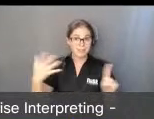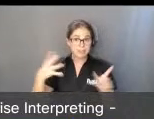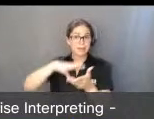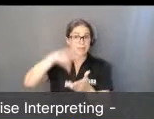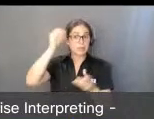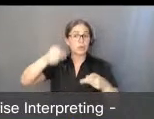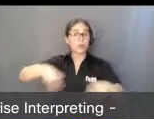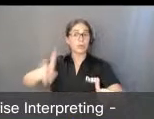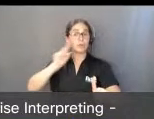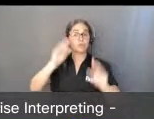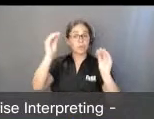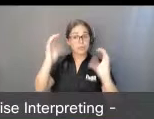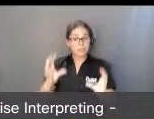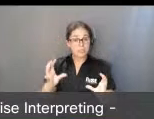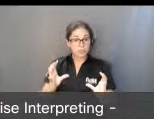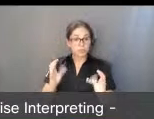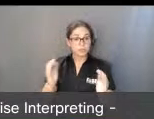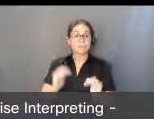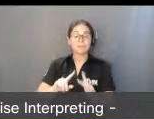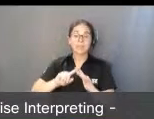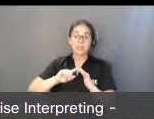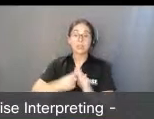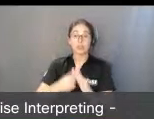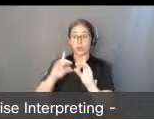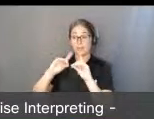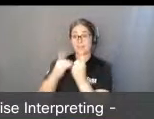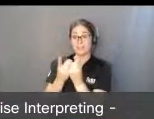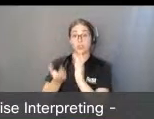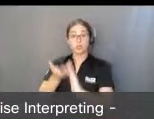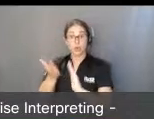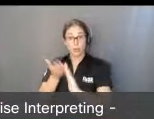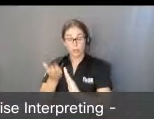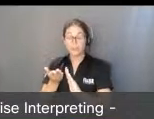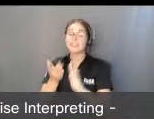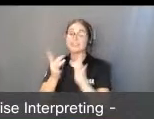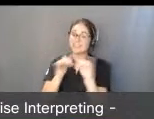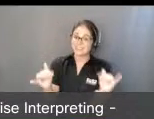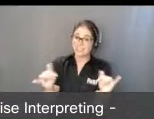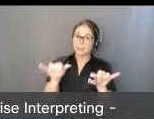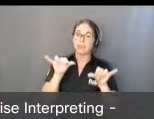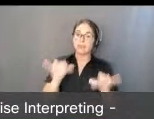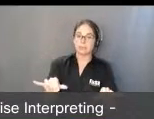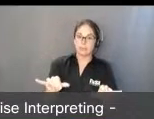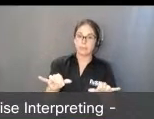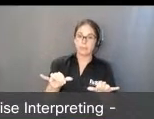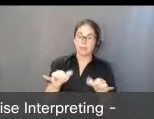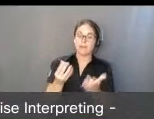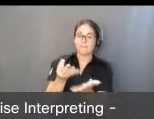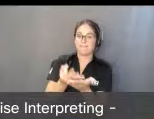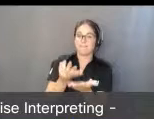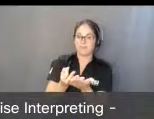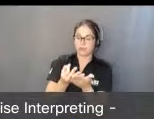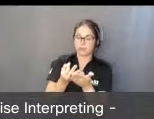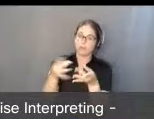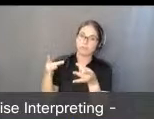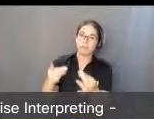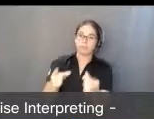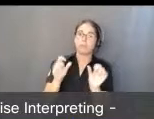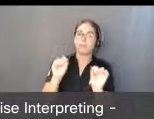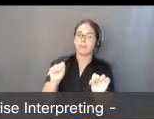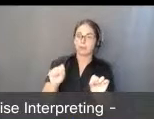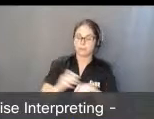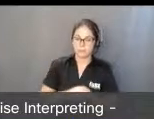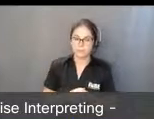teachers, reinstating effective district operations, all while maintaining fiscal solvency. Our highest priority continues